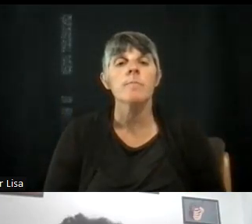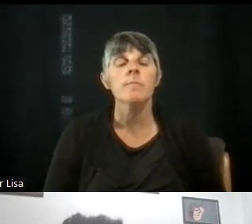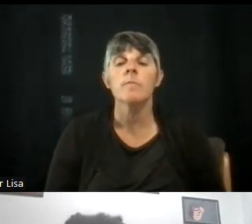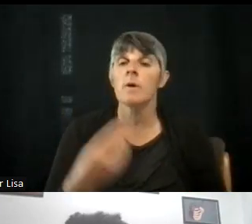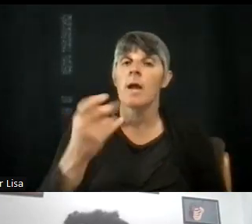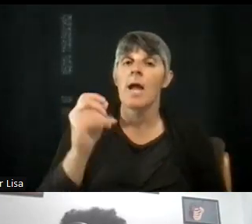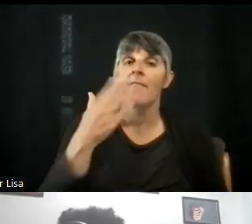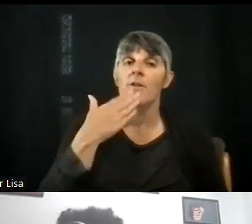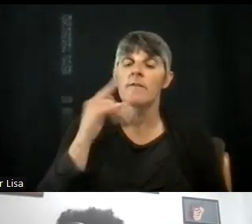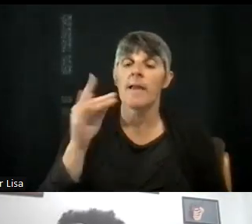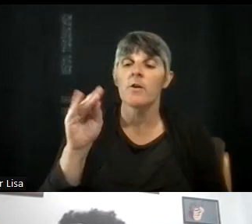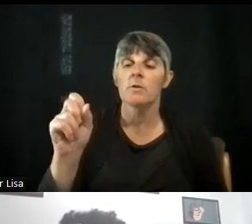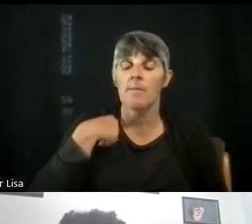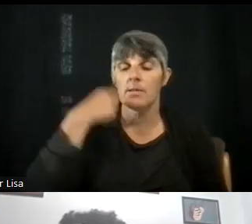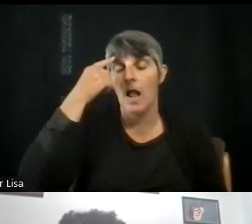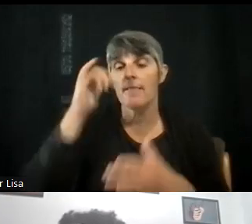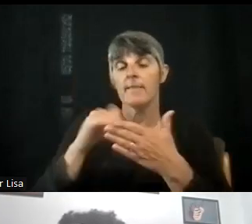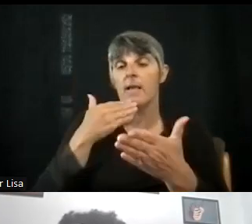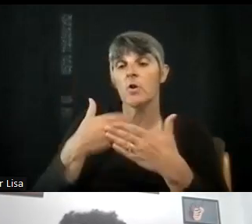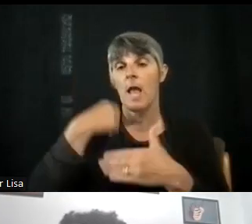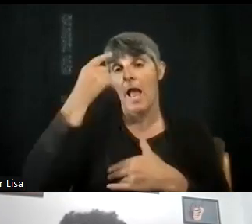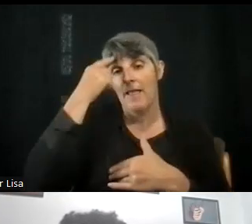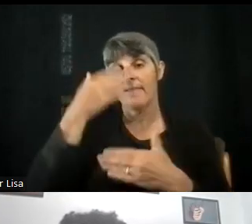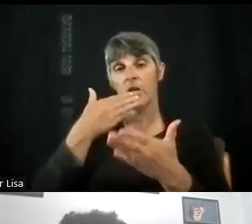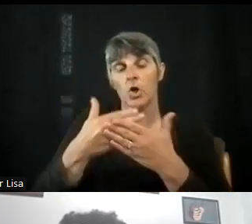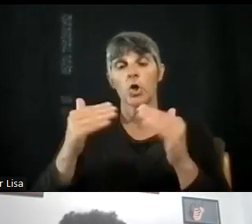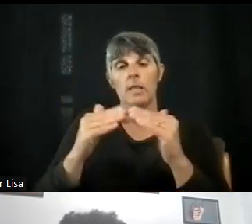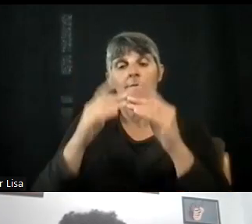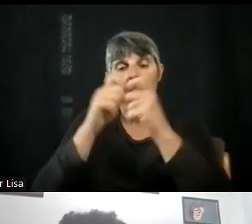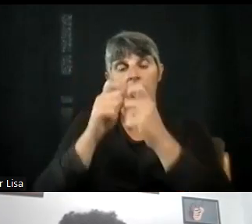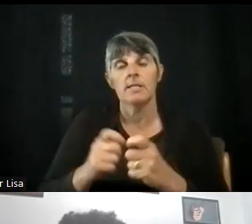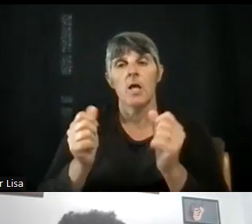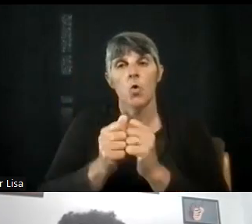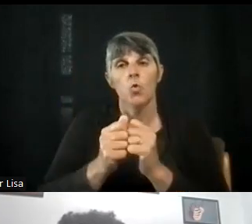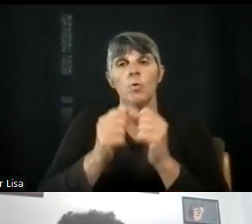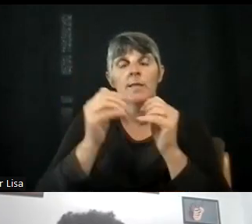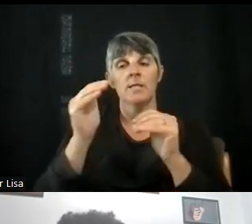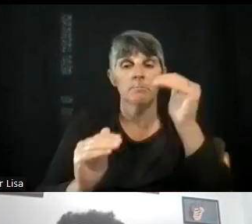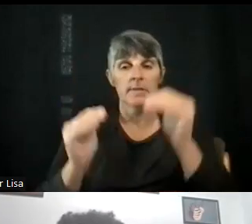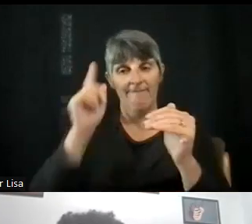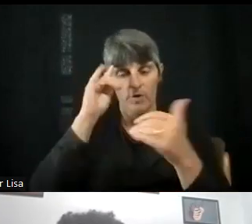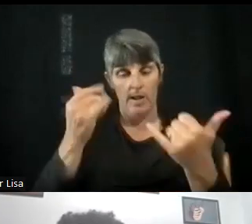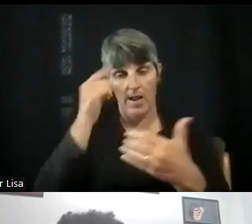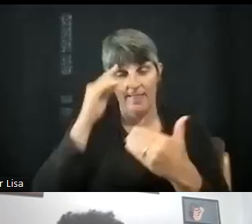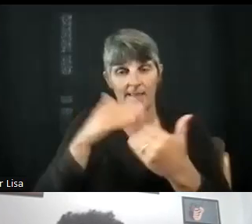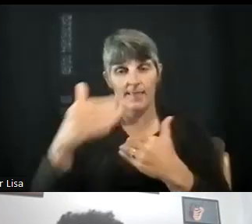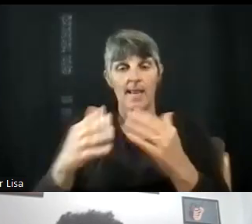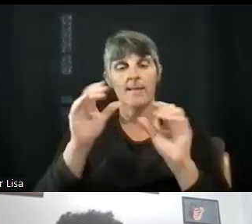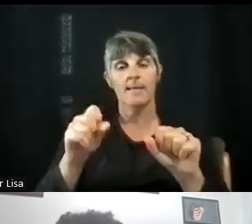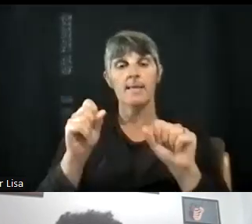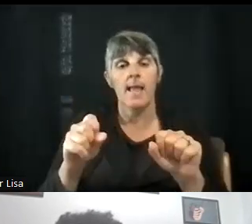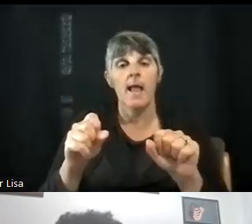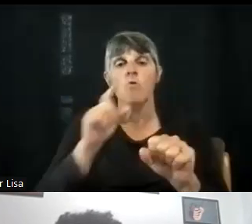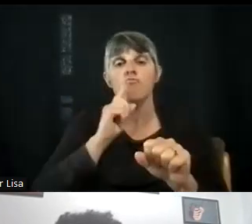Thank you, Thomas. I think that's good. I think we're at a good level of detail with the split for now. And I think the next meeting we can kind of